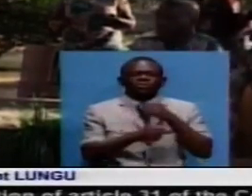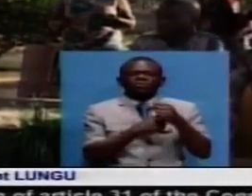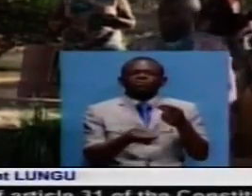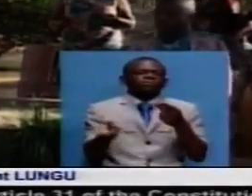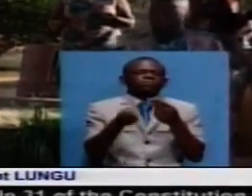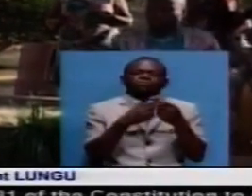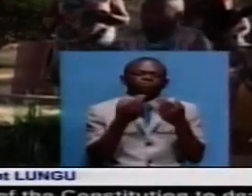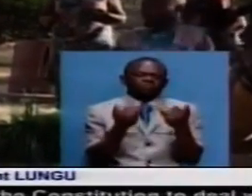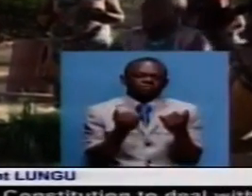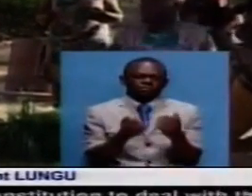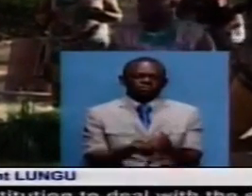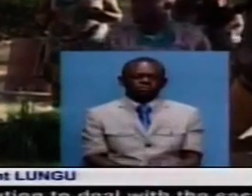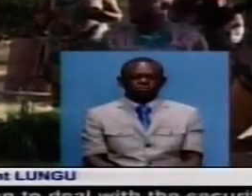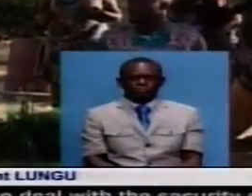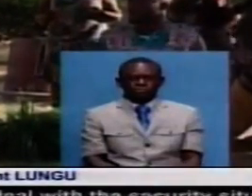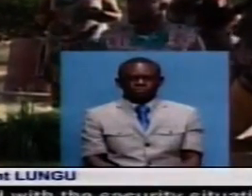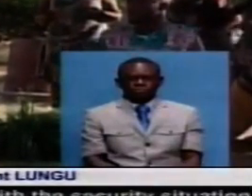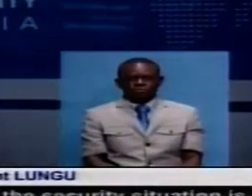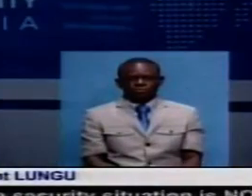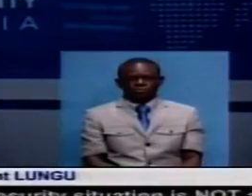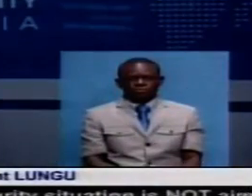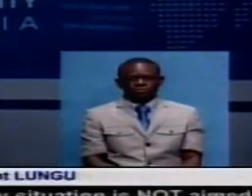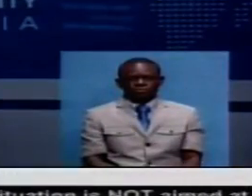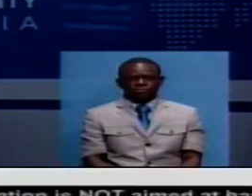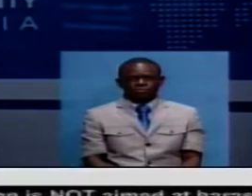ZNBC News in Kabwe, Central Province.